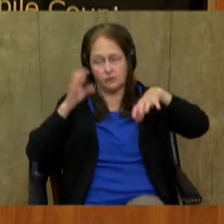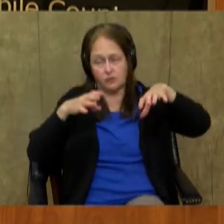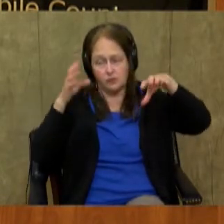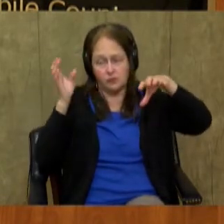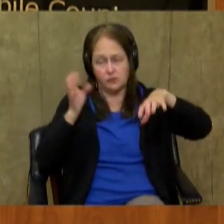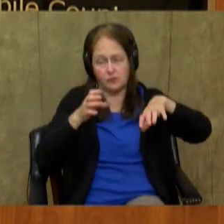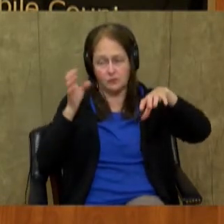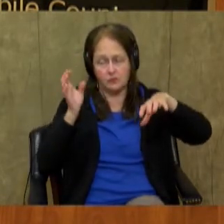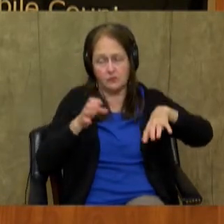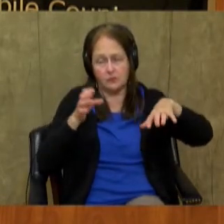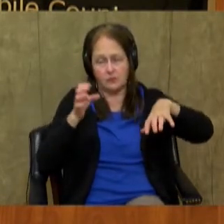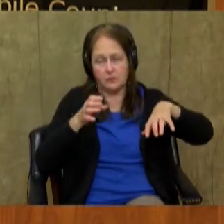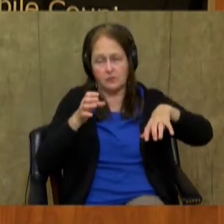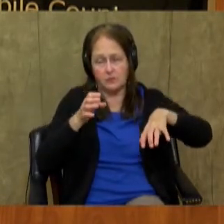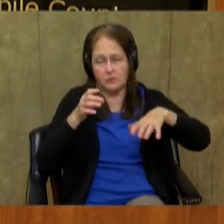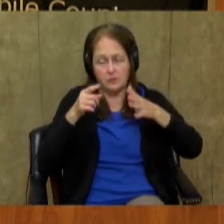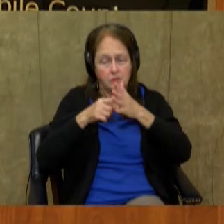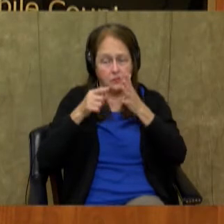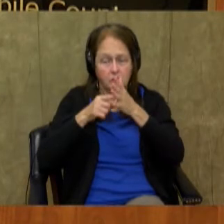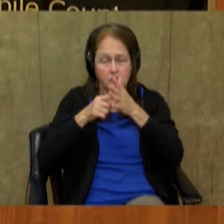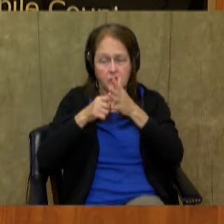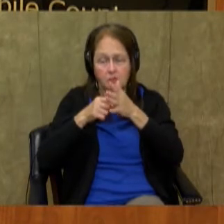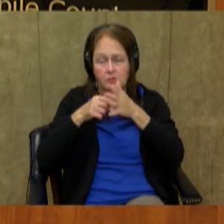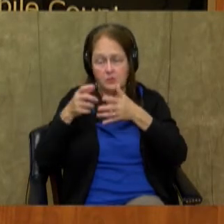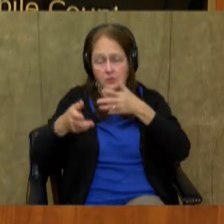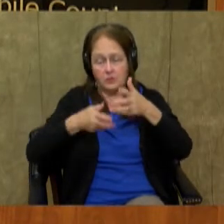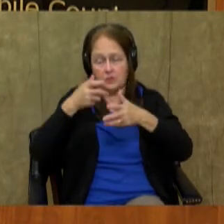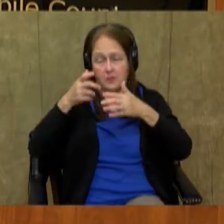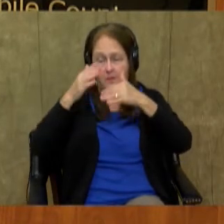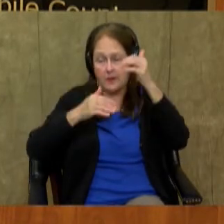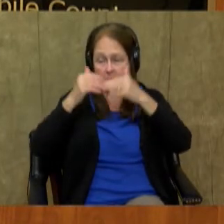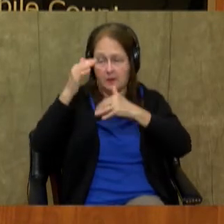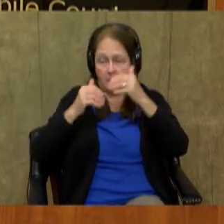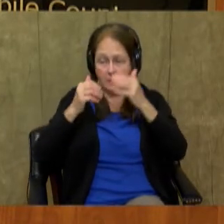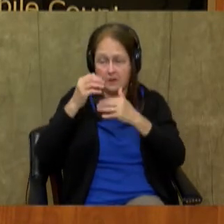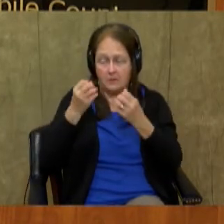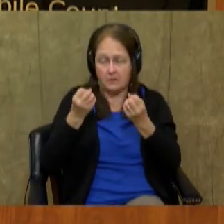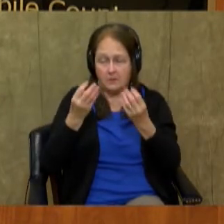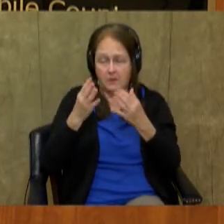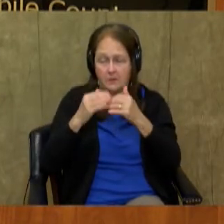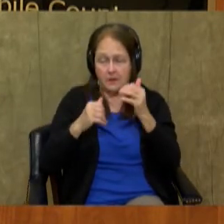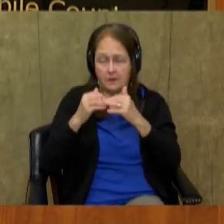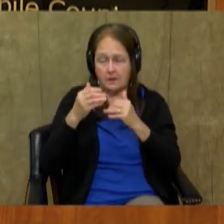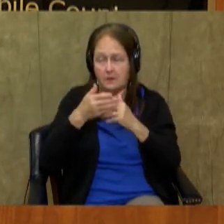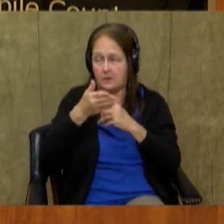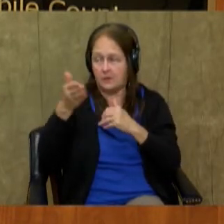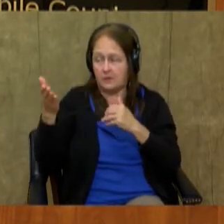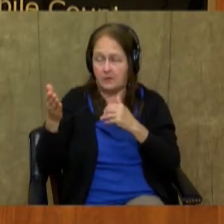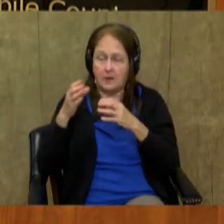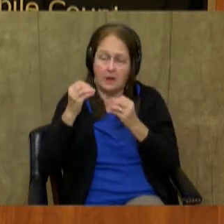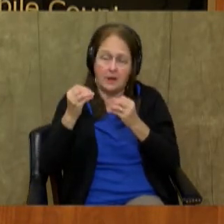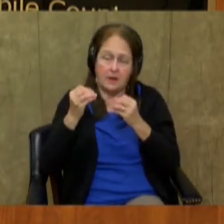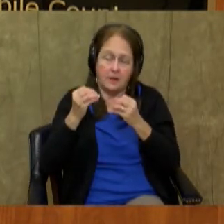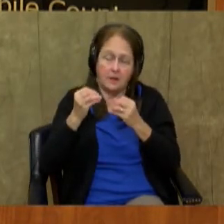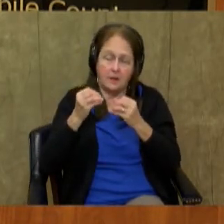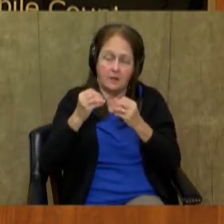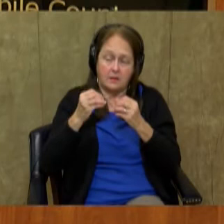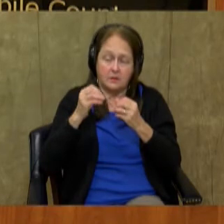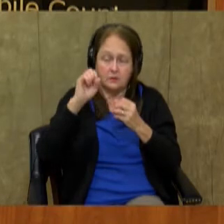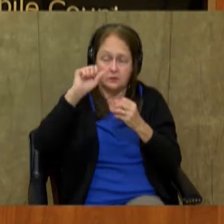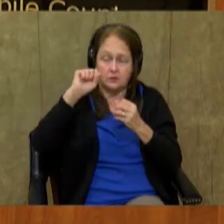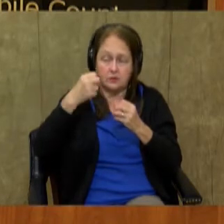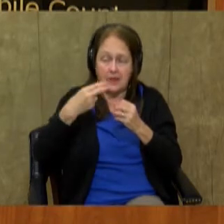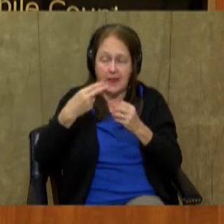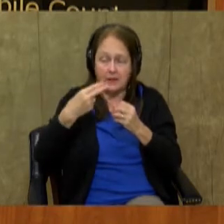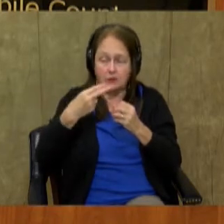also get. It can be due to deforestation that is taking place, as well as some of the agricultural methods like slash and burn